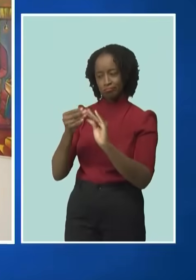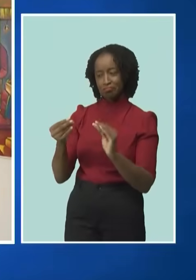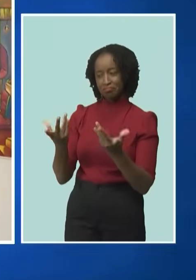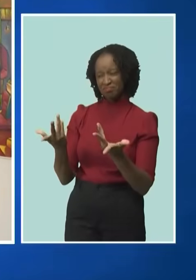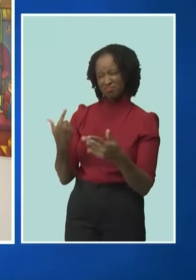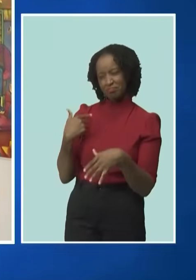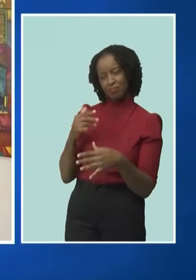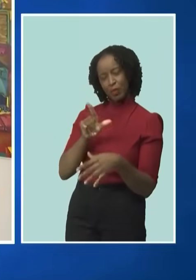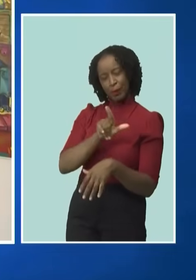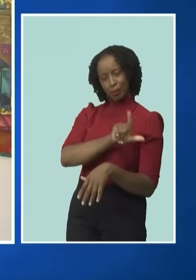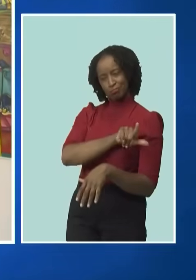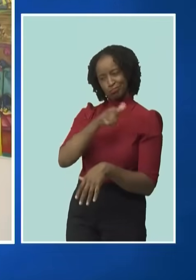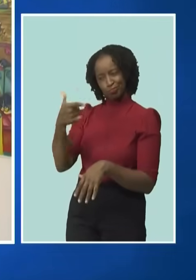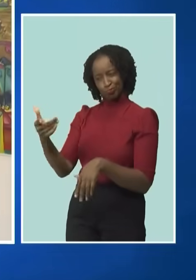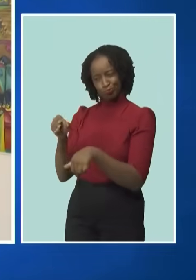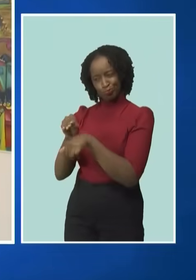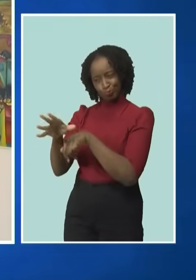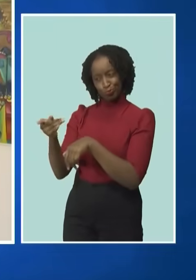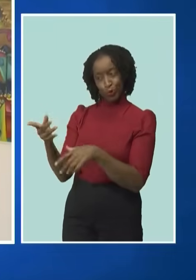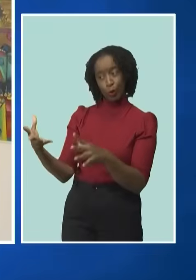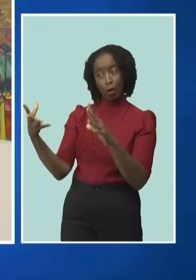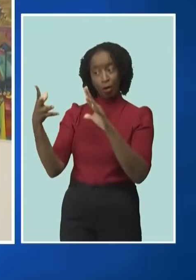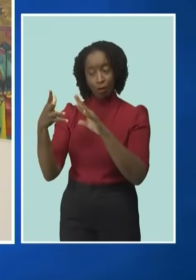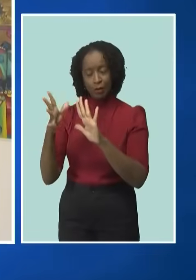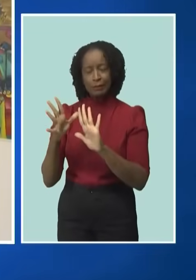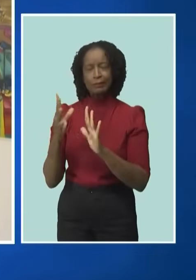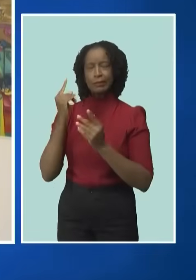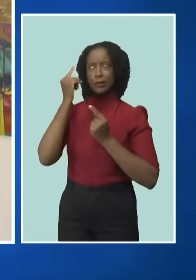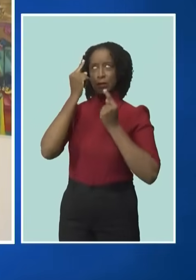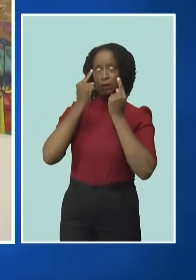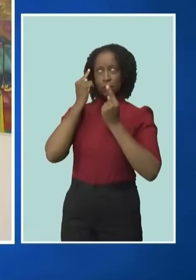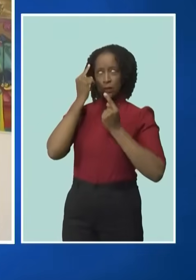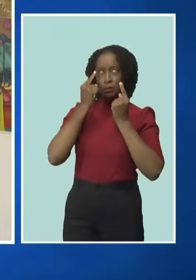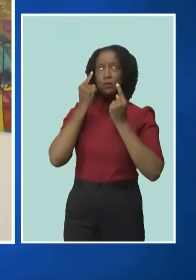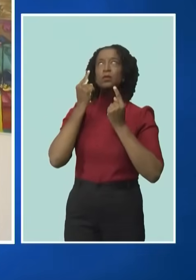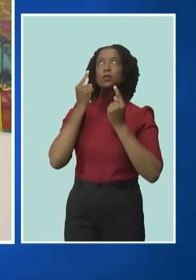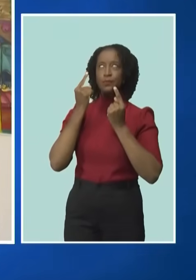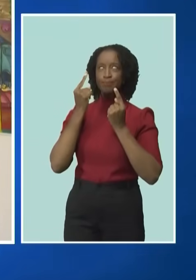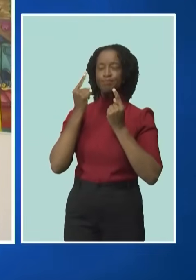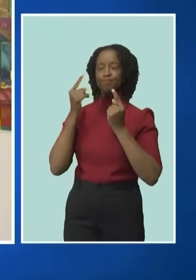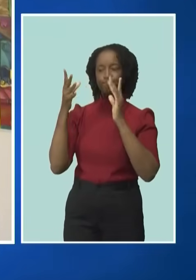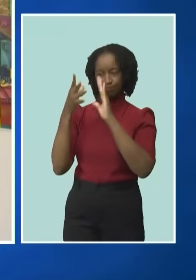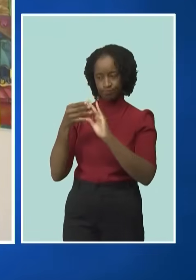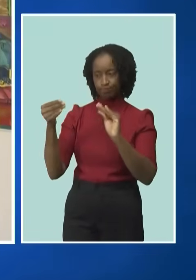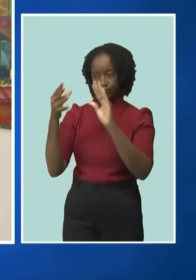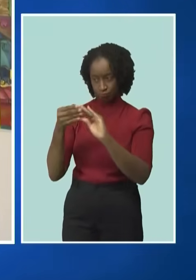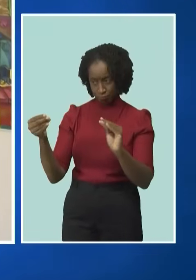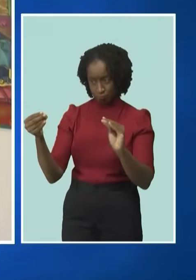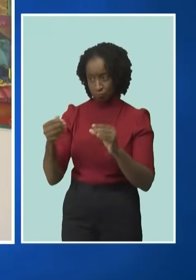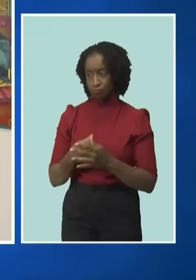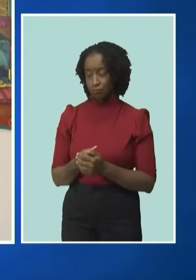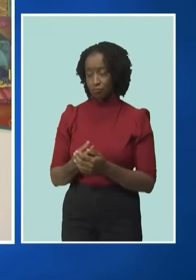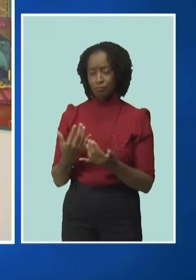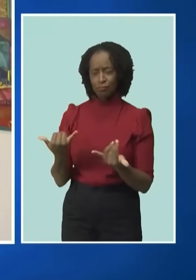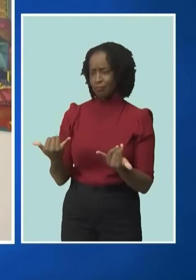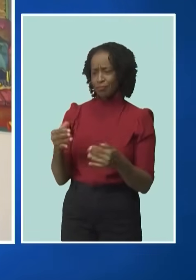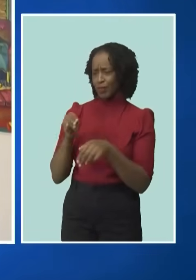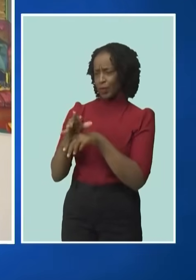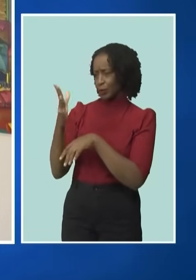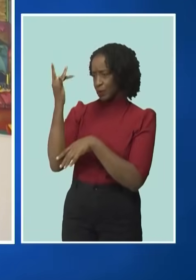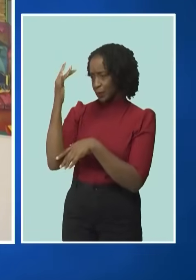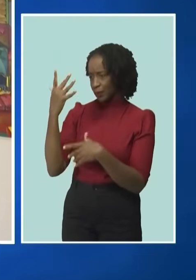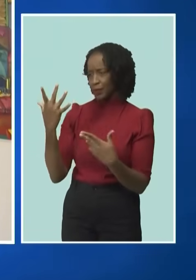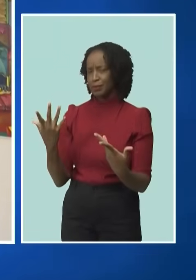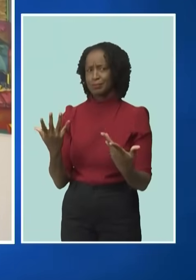advice." And I do so in a world that is consumed with how to fight